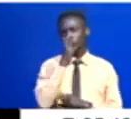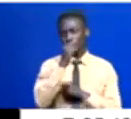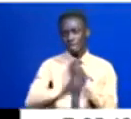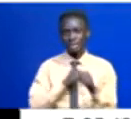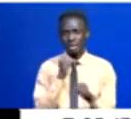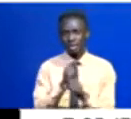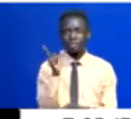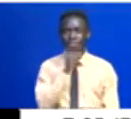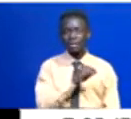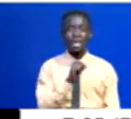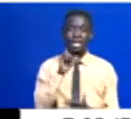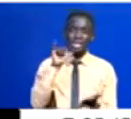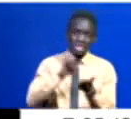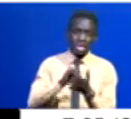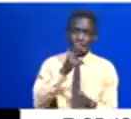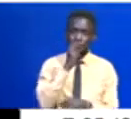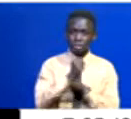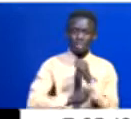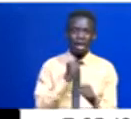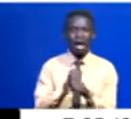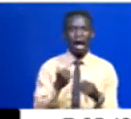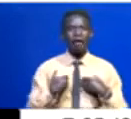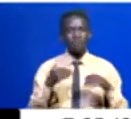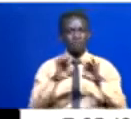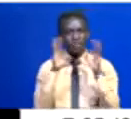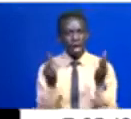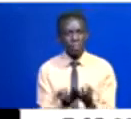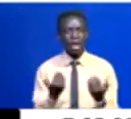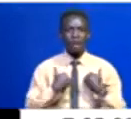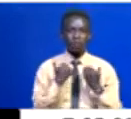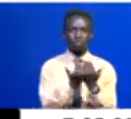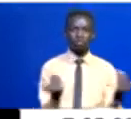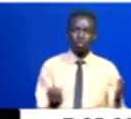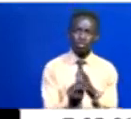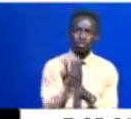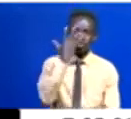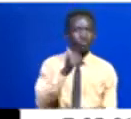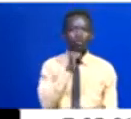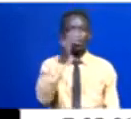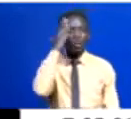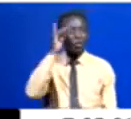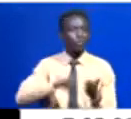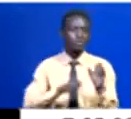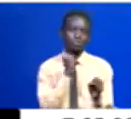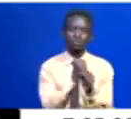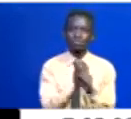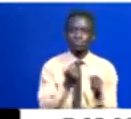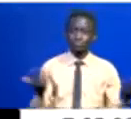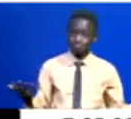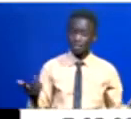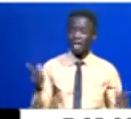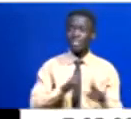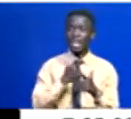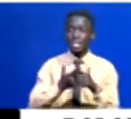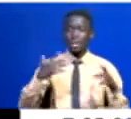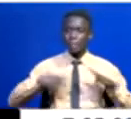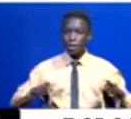years, you have a family, you have children growing up, and you don't know what to do. And the people who get